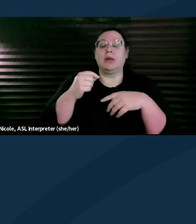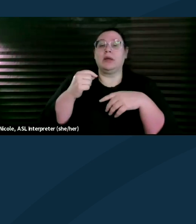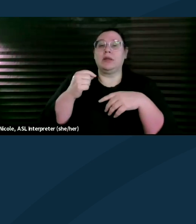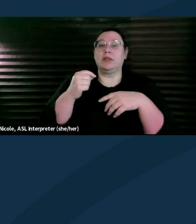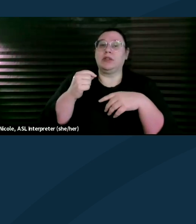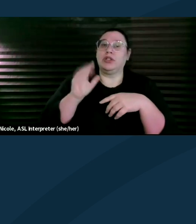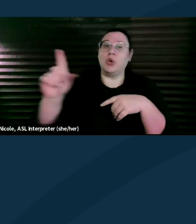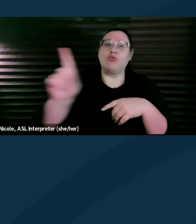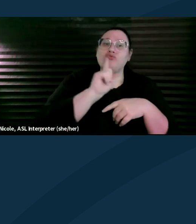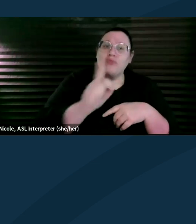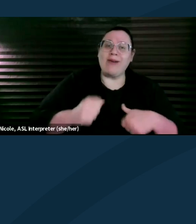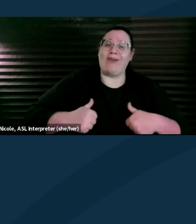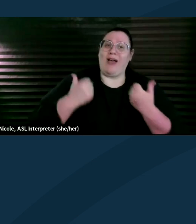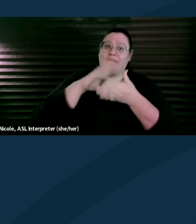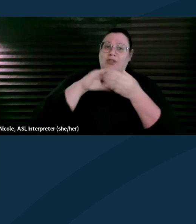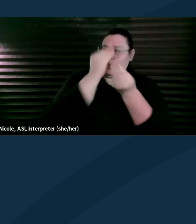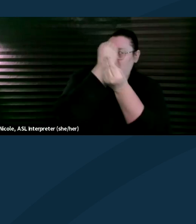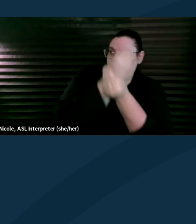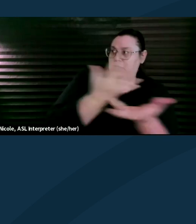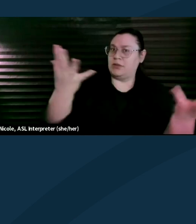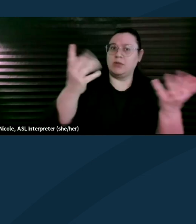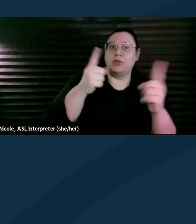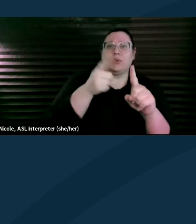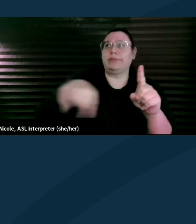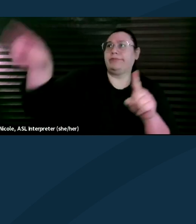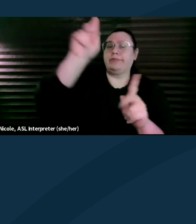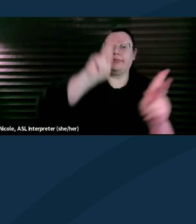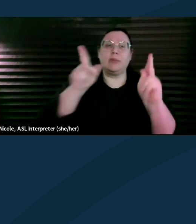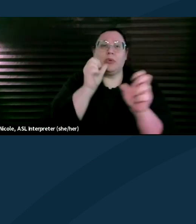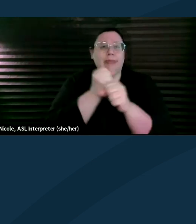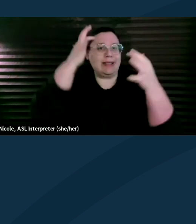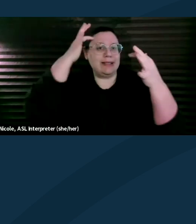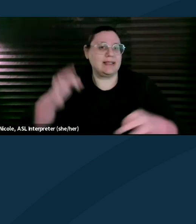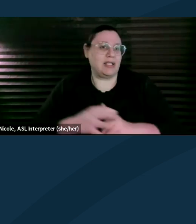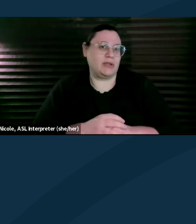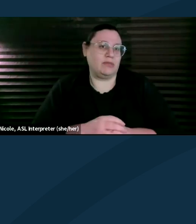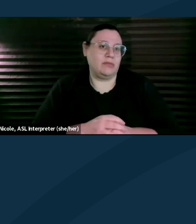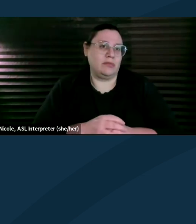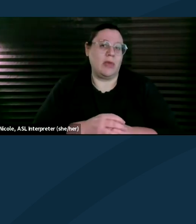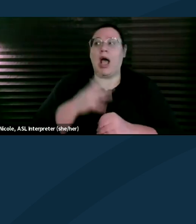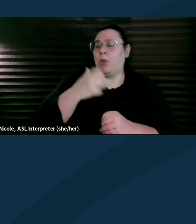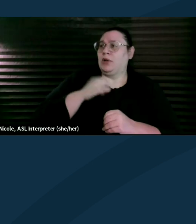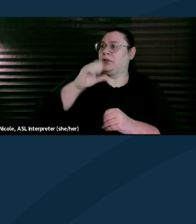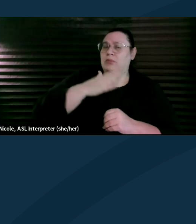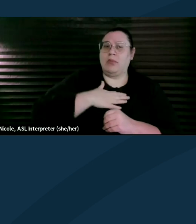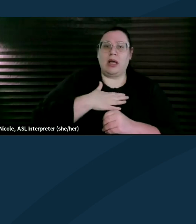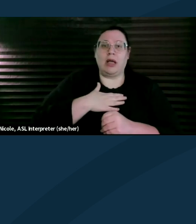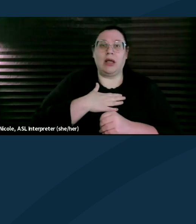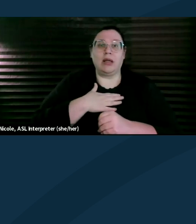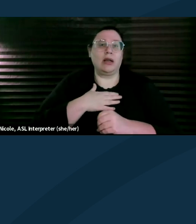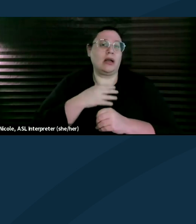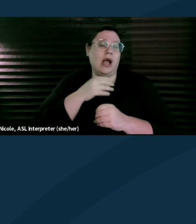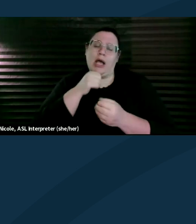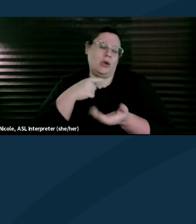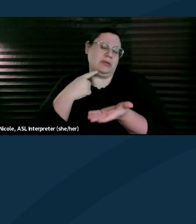life stories to decision makers. And I wanted to share mine. I don't talk about this one much,